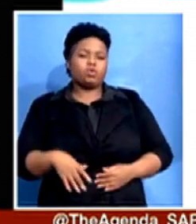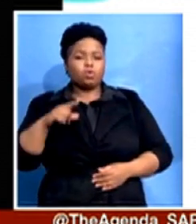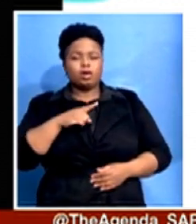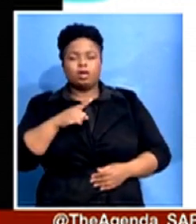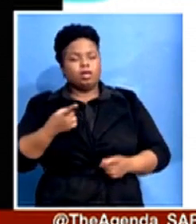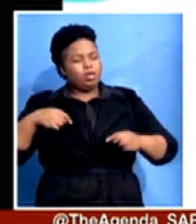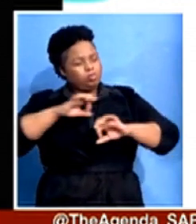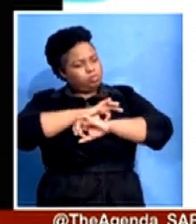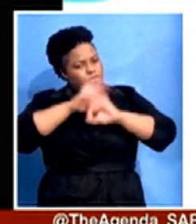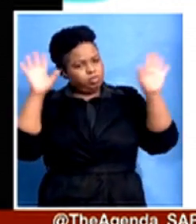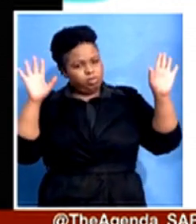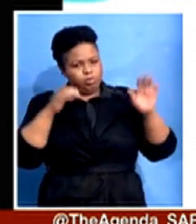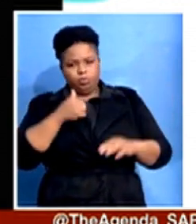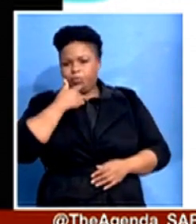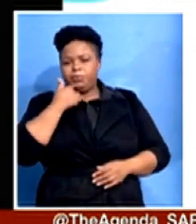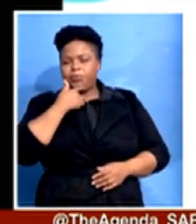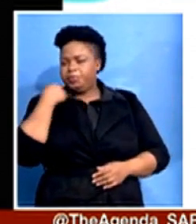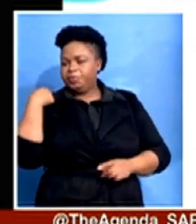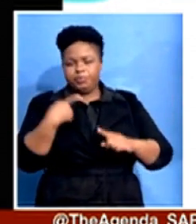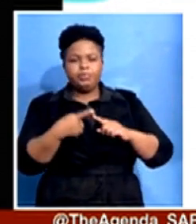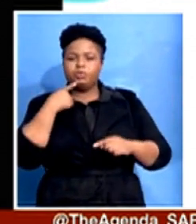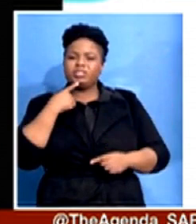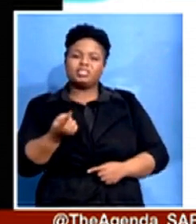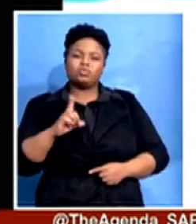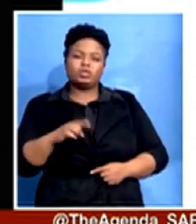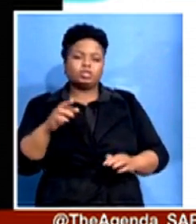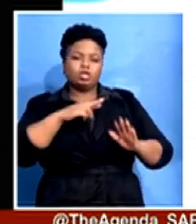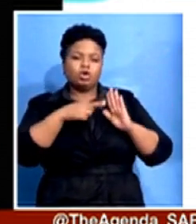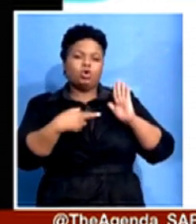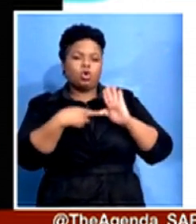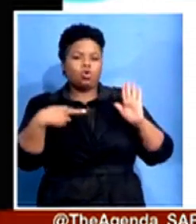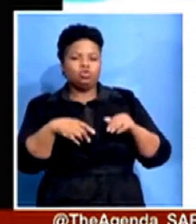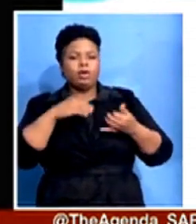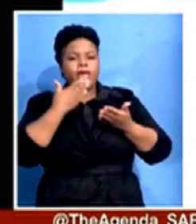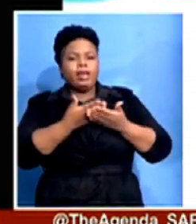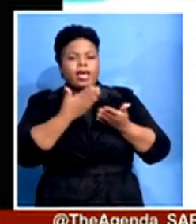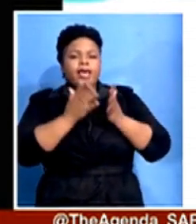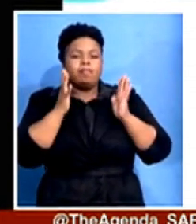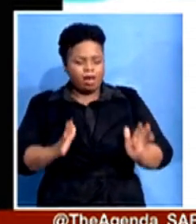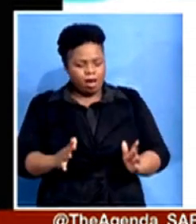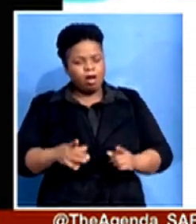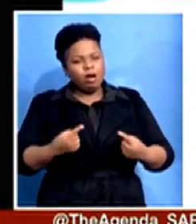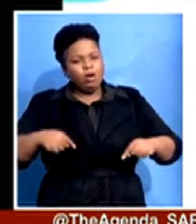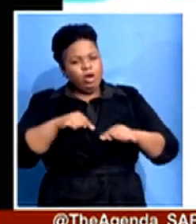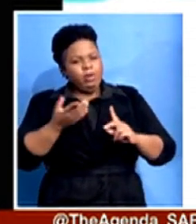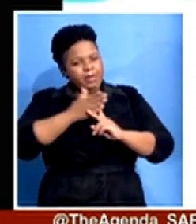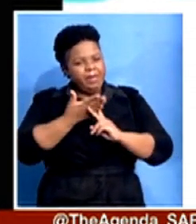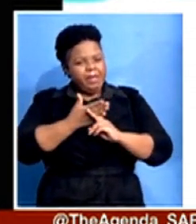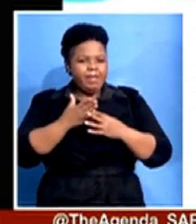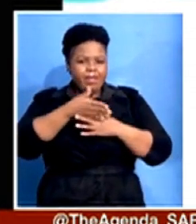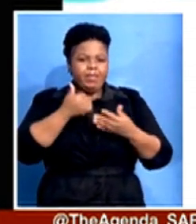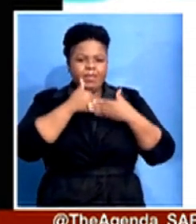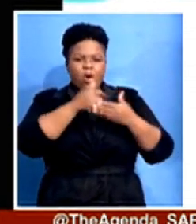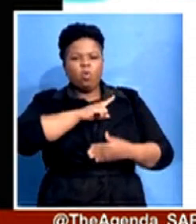want to play the role of an enabler in the sector. We say as a team that gone are the days where the